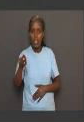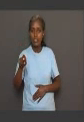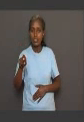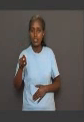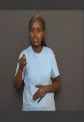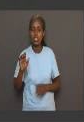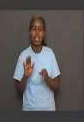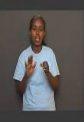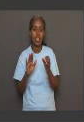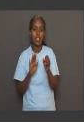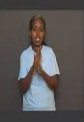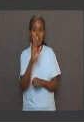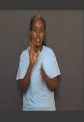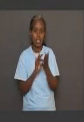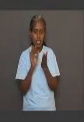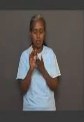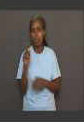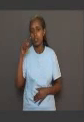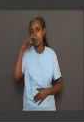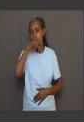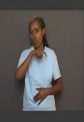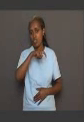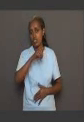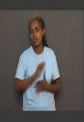is an even number is false.